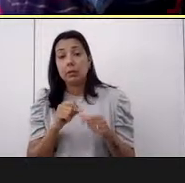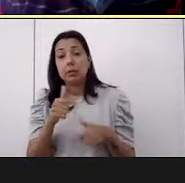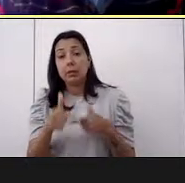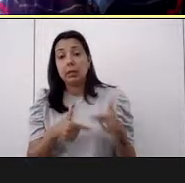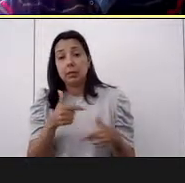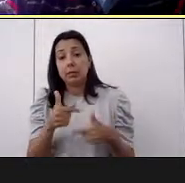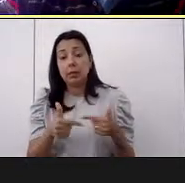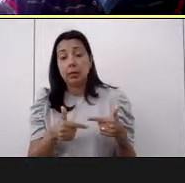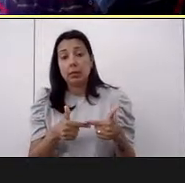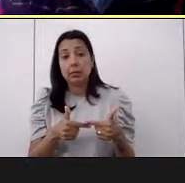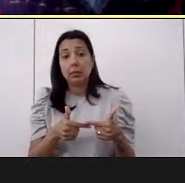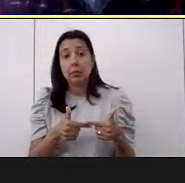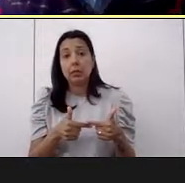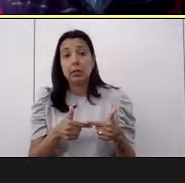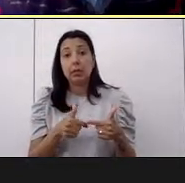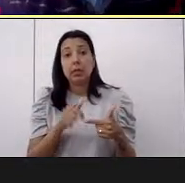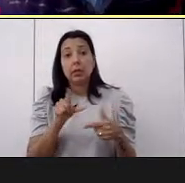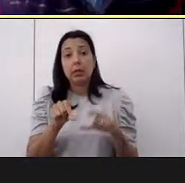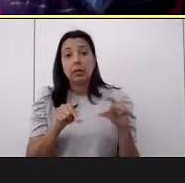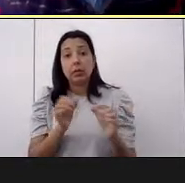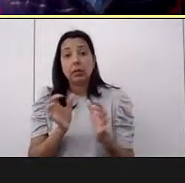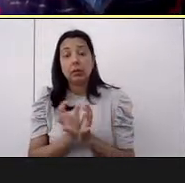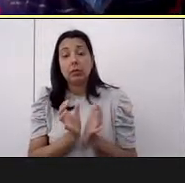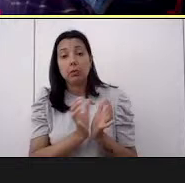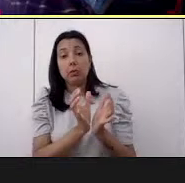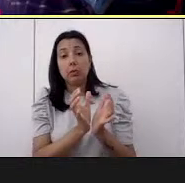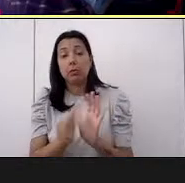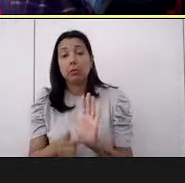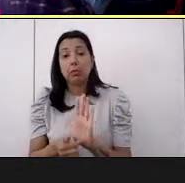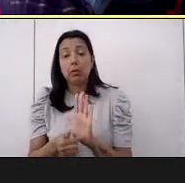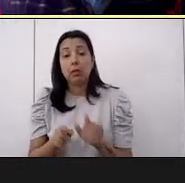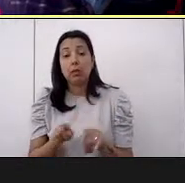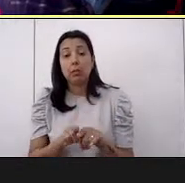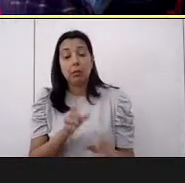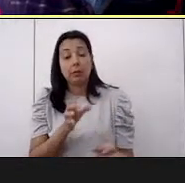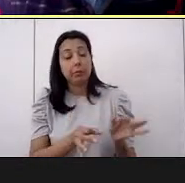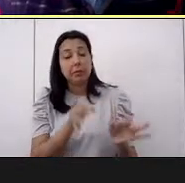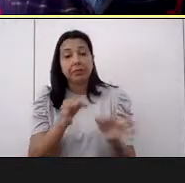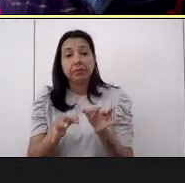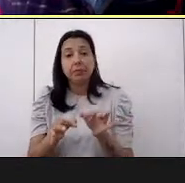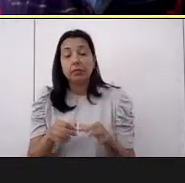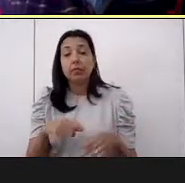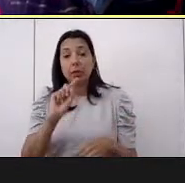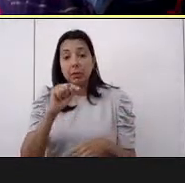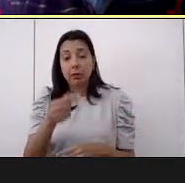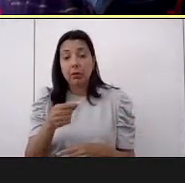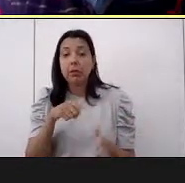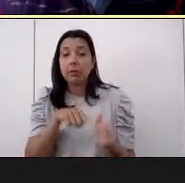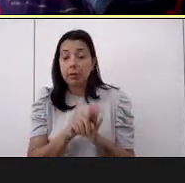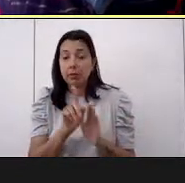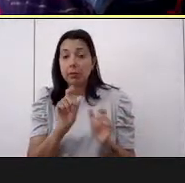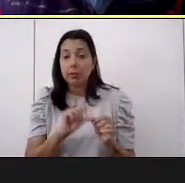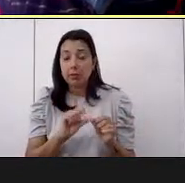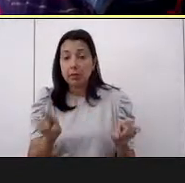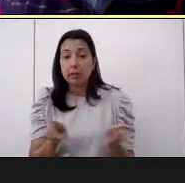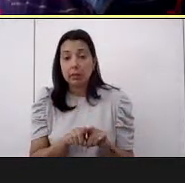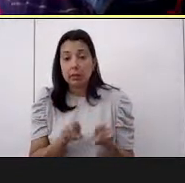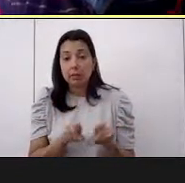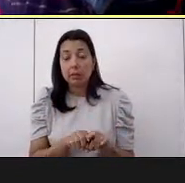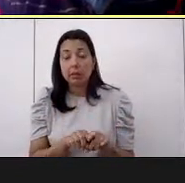considers judicialization as an expression, among others, of the increasing complexity of the public action.